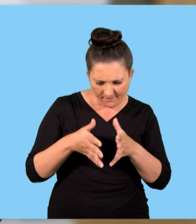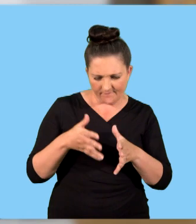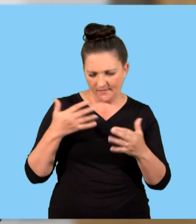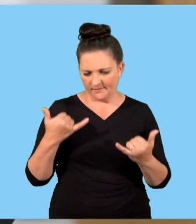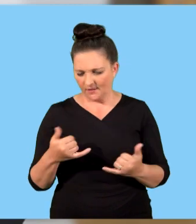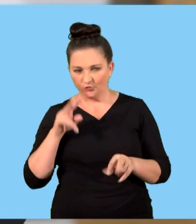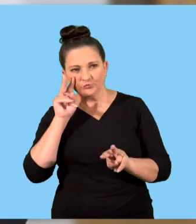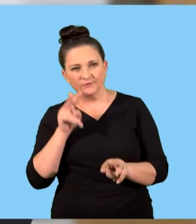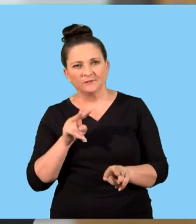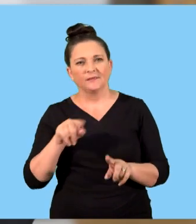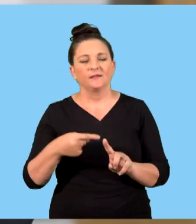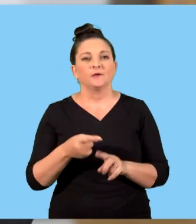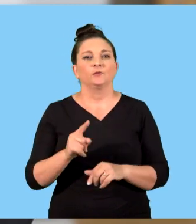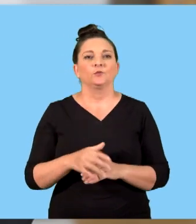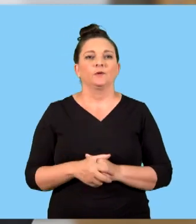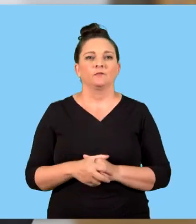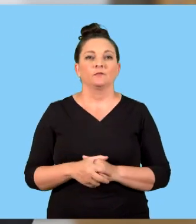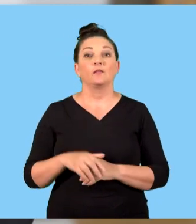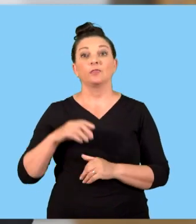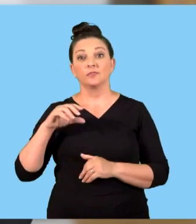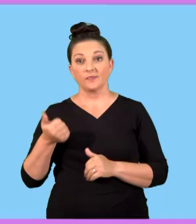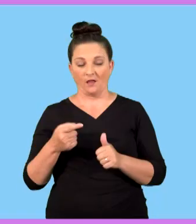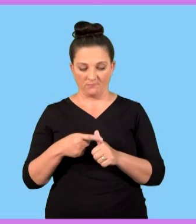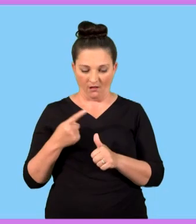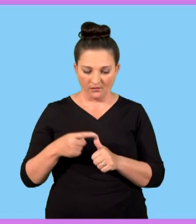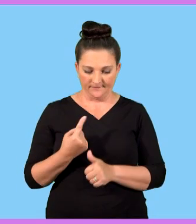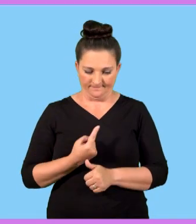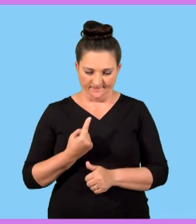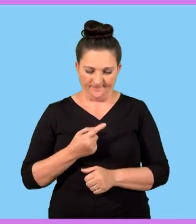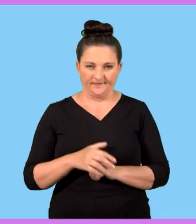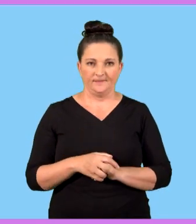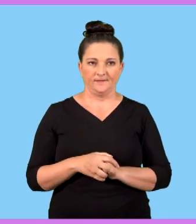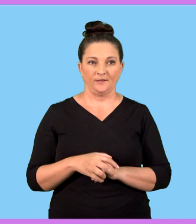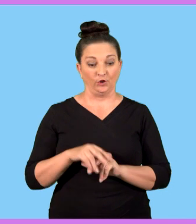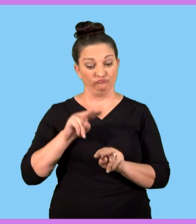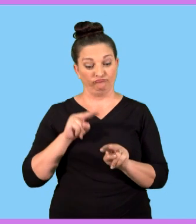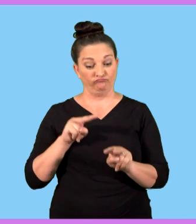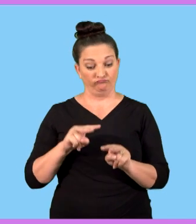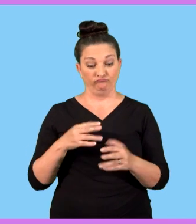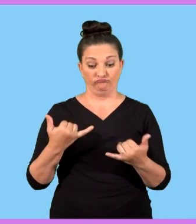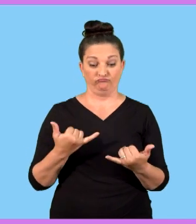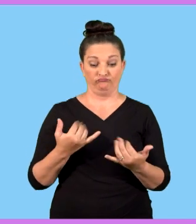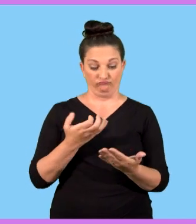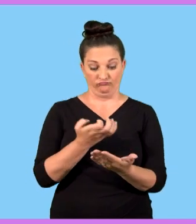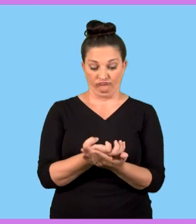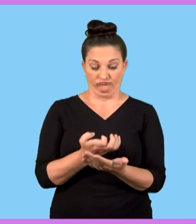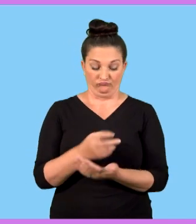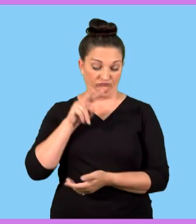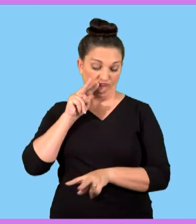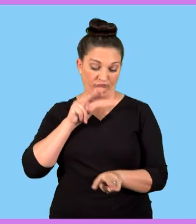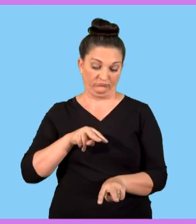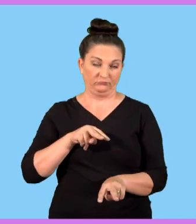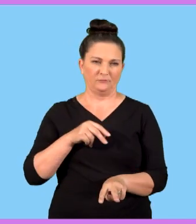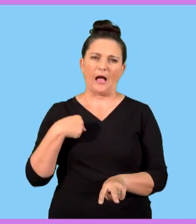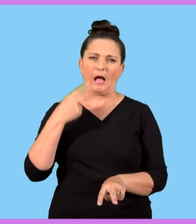Okay? See what it's all about. And answer the questions that follow. So, looking at what is presented here, I